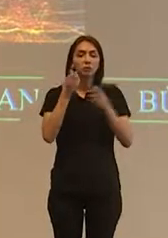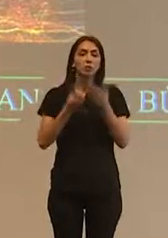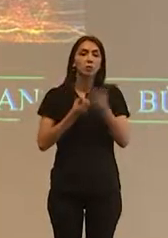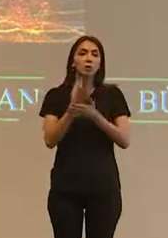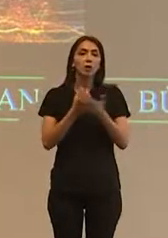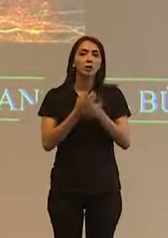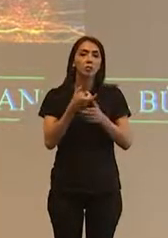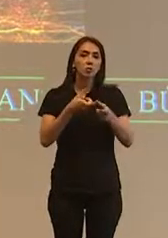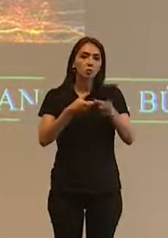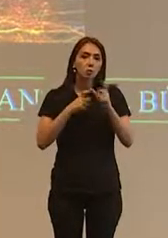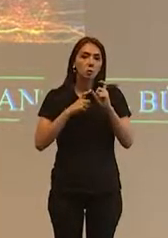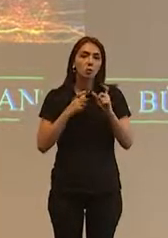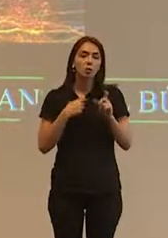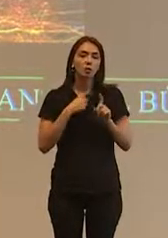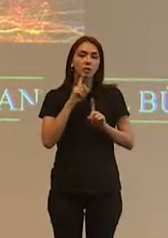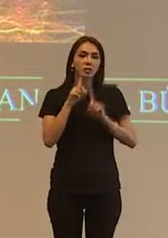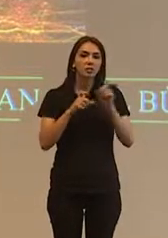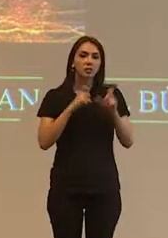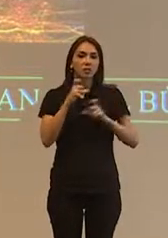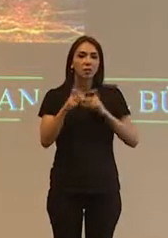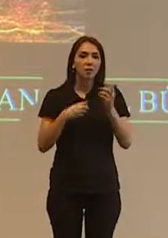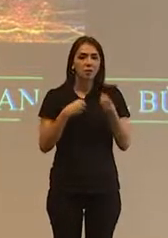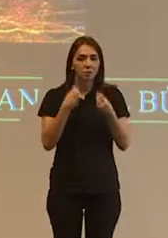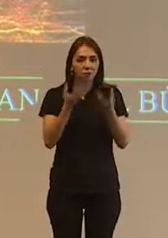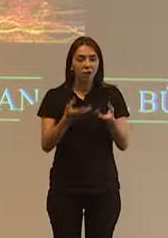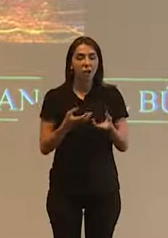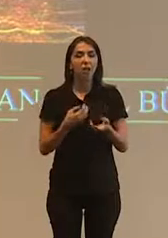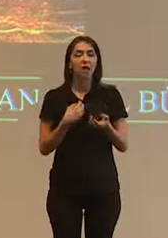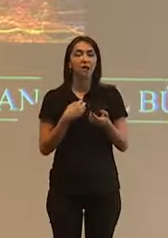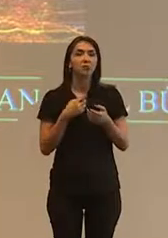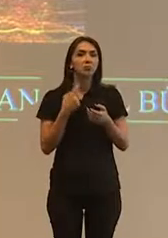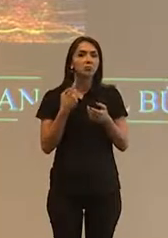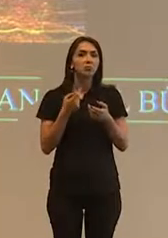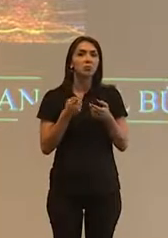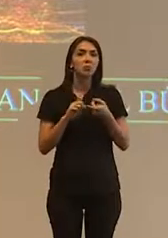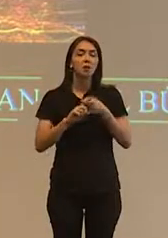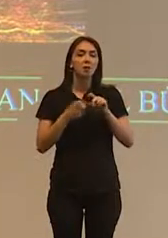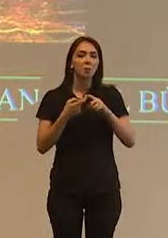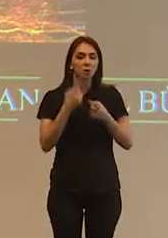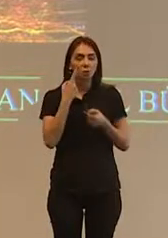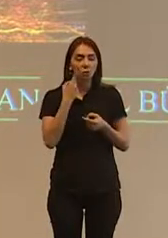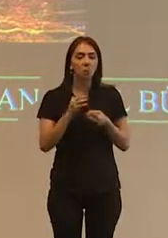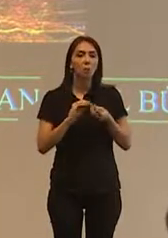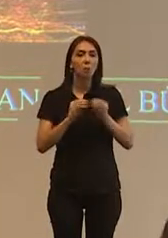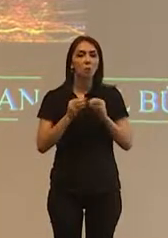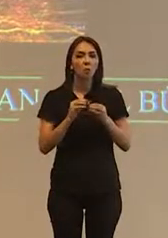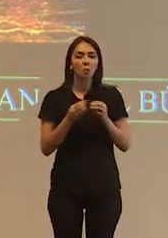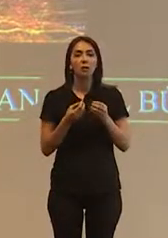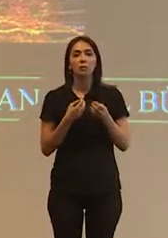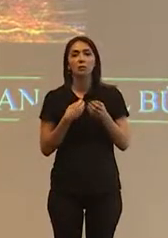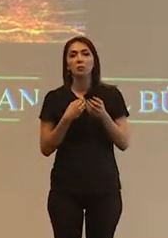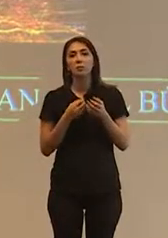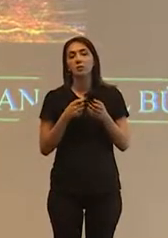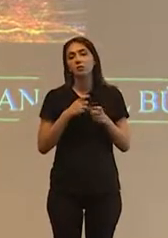thoughts we ask ourselves new questions about life and universe itself